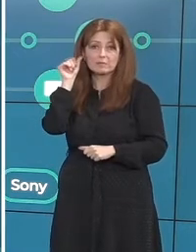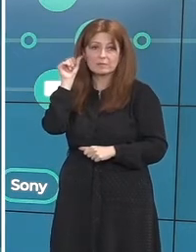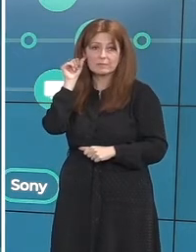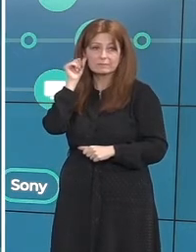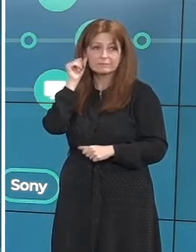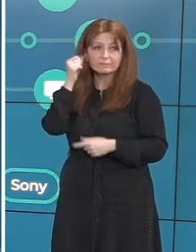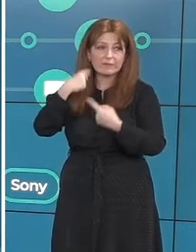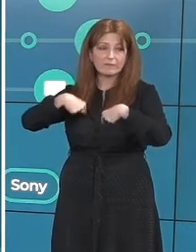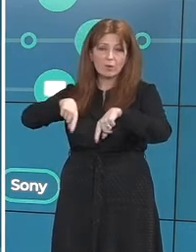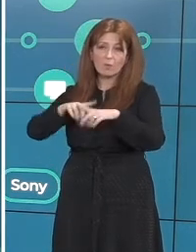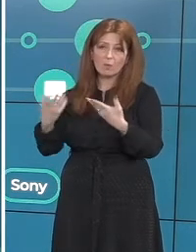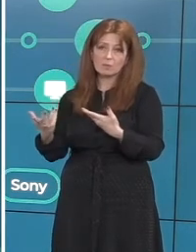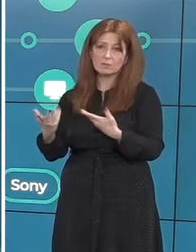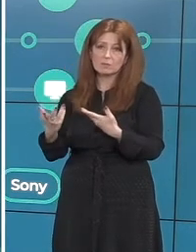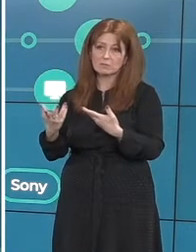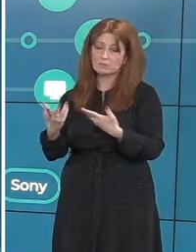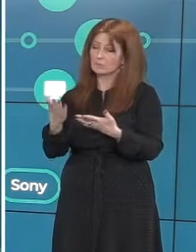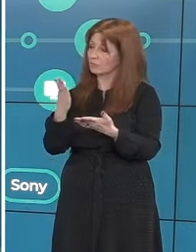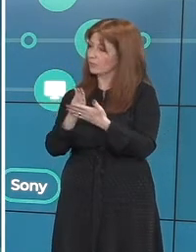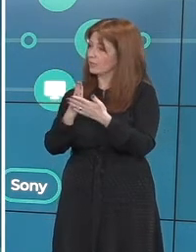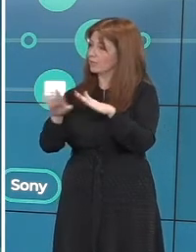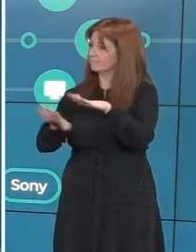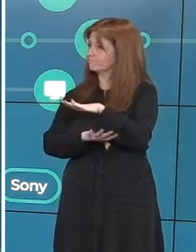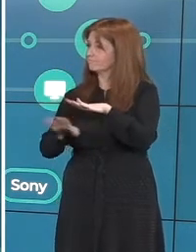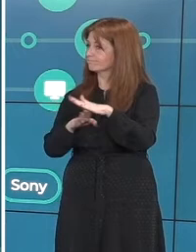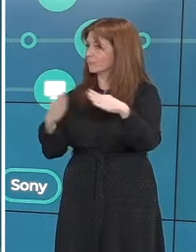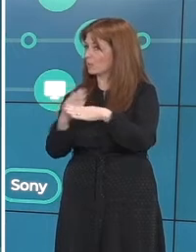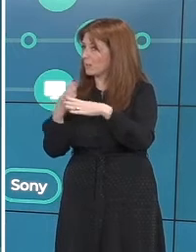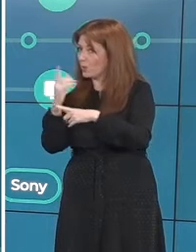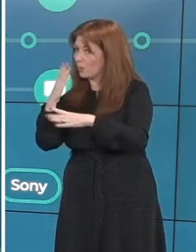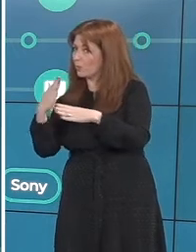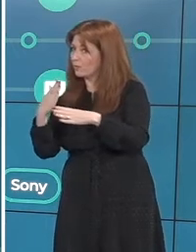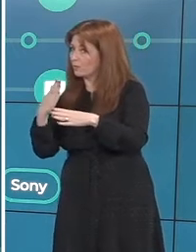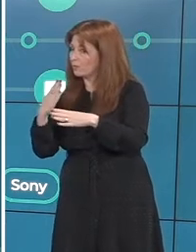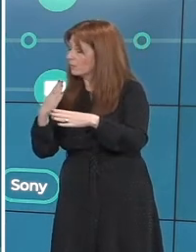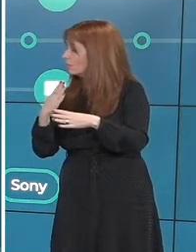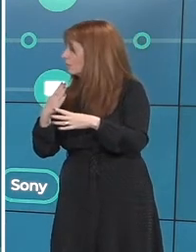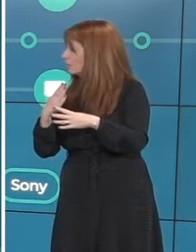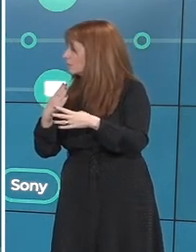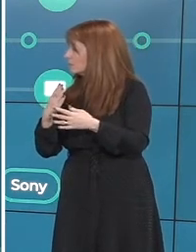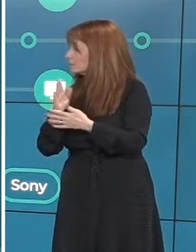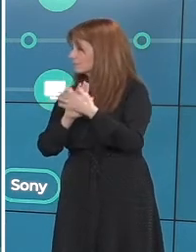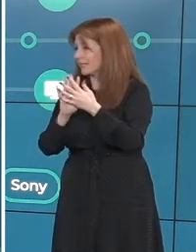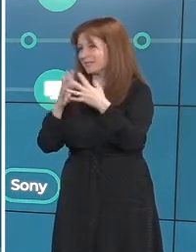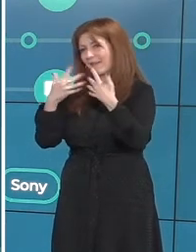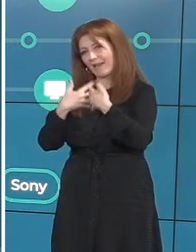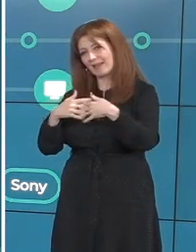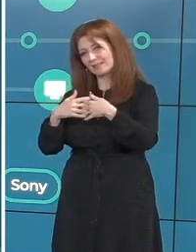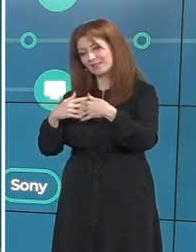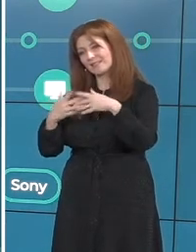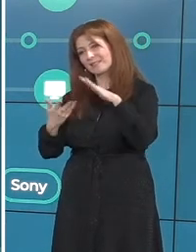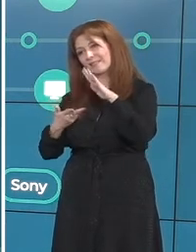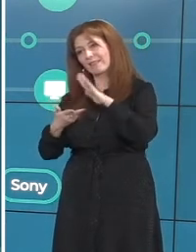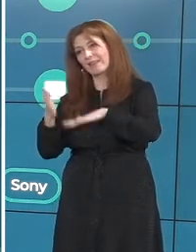of the base of employees. And I mean that in as engineers are coming out